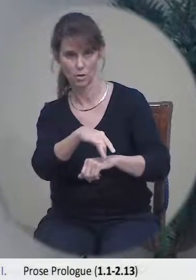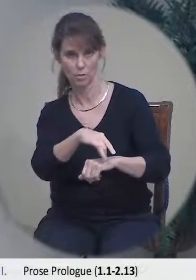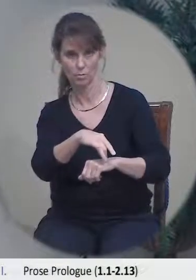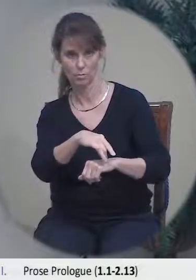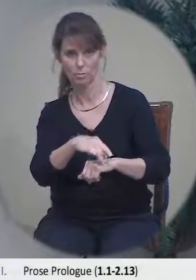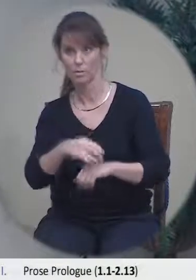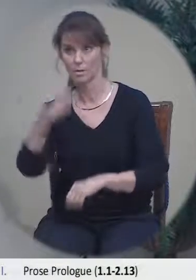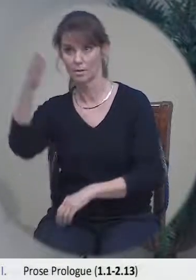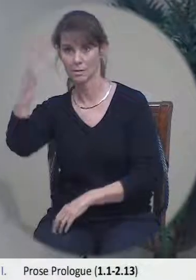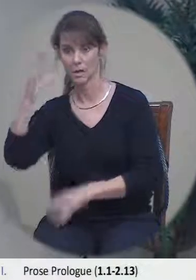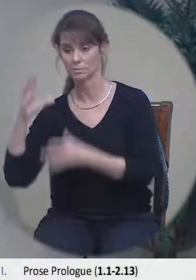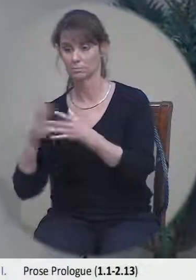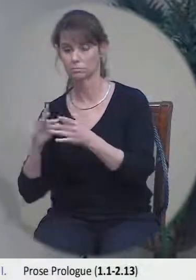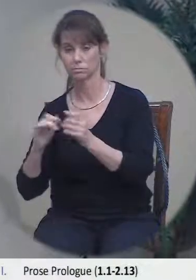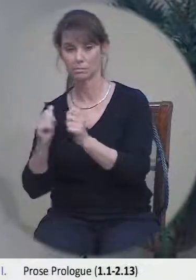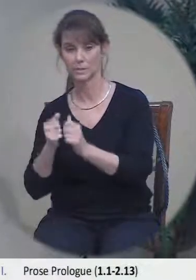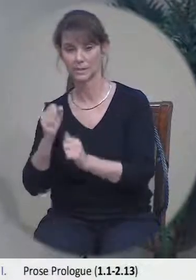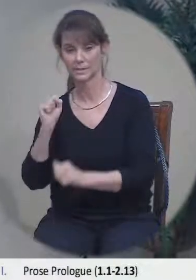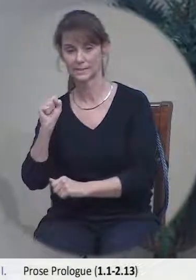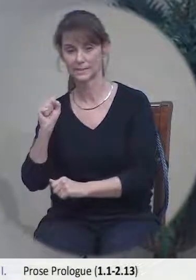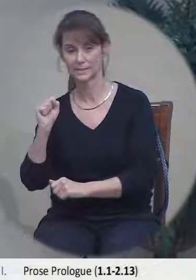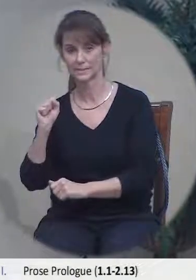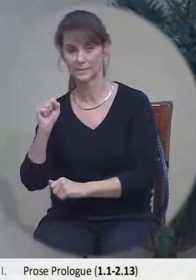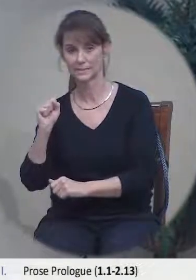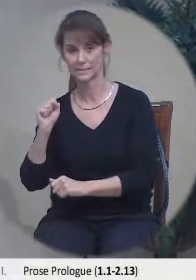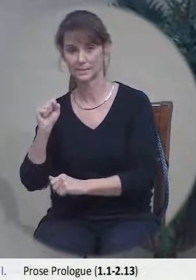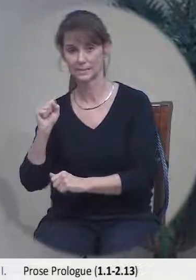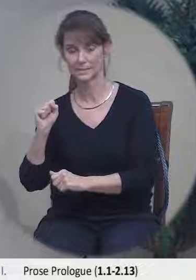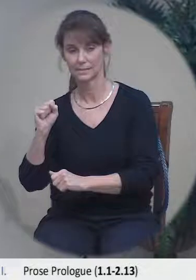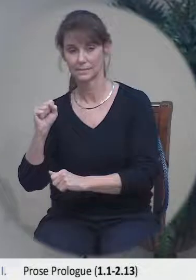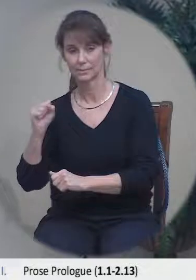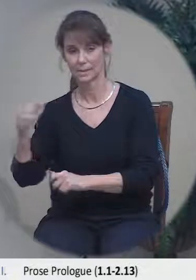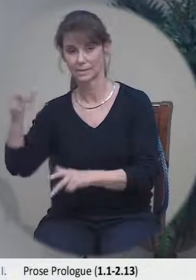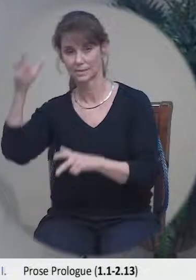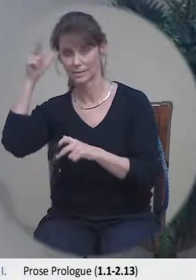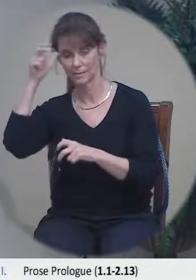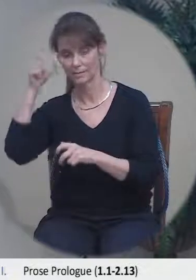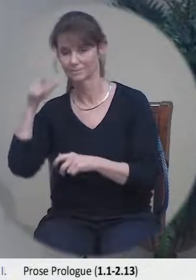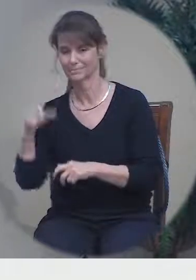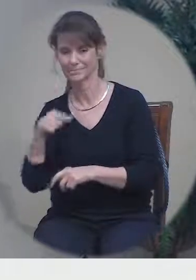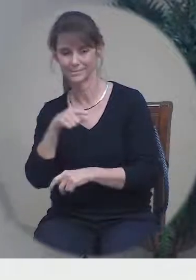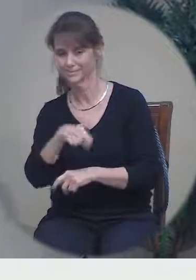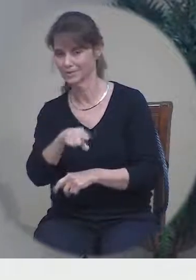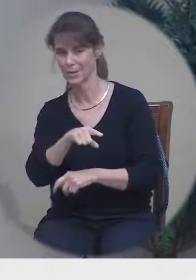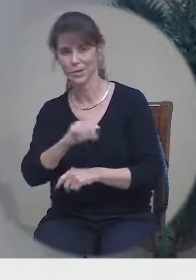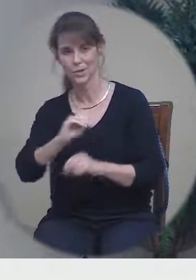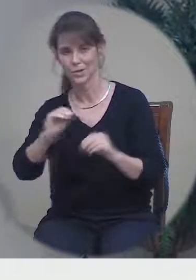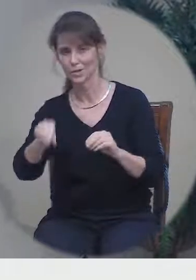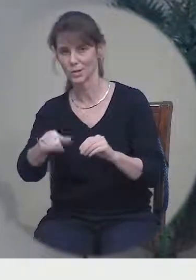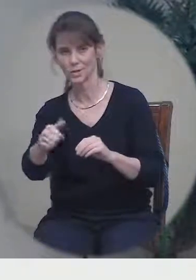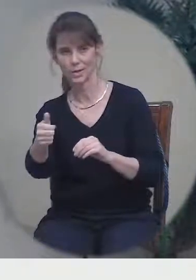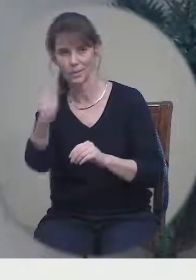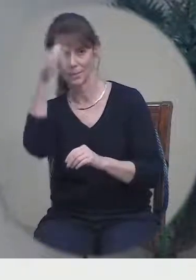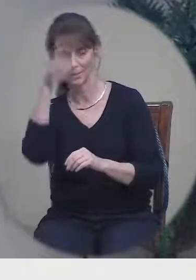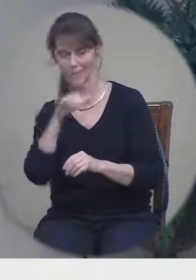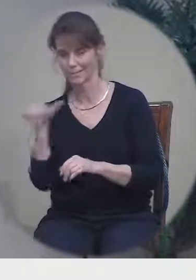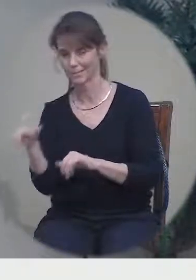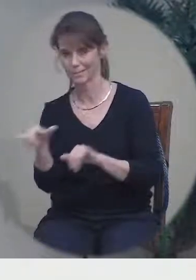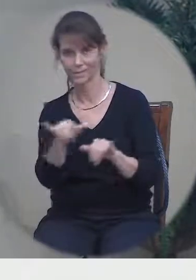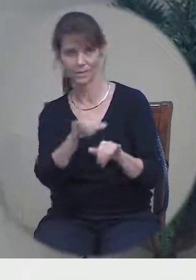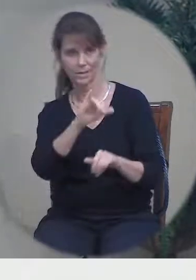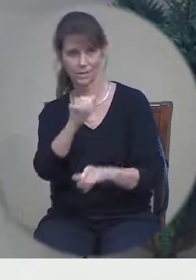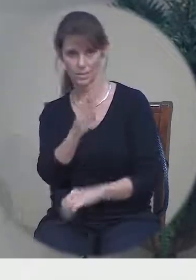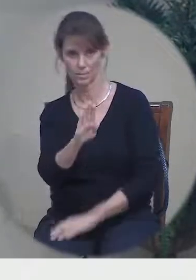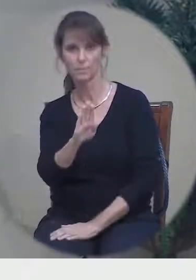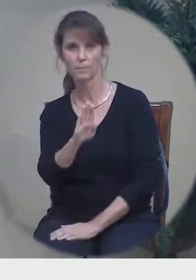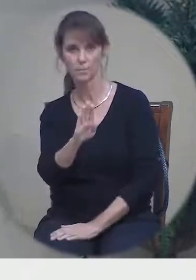he again says, there's no one like him. And so as we begin this study tonight and we